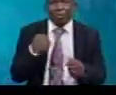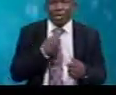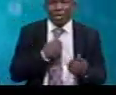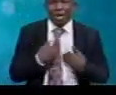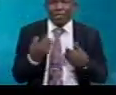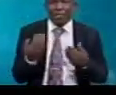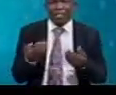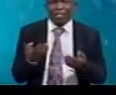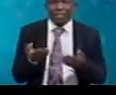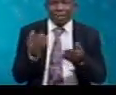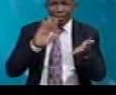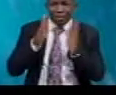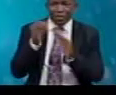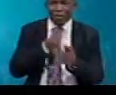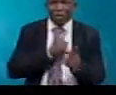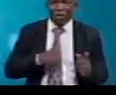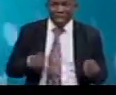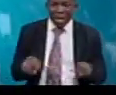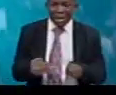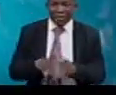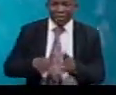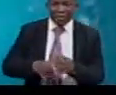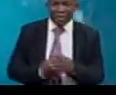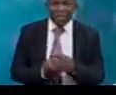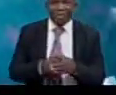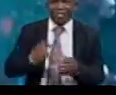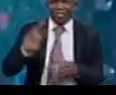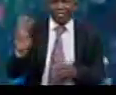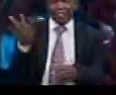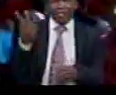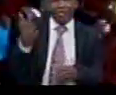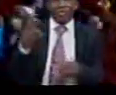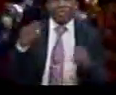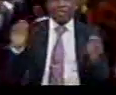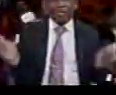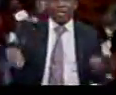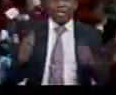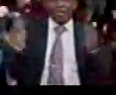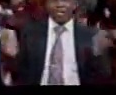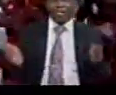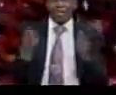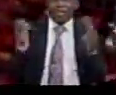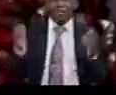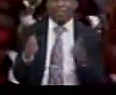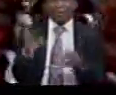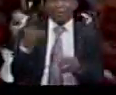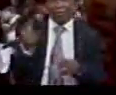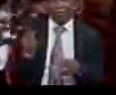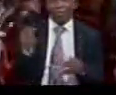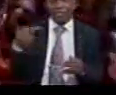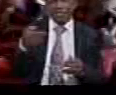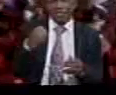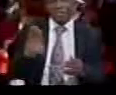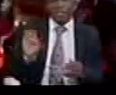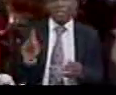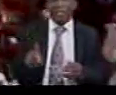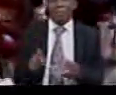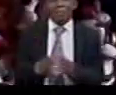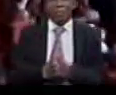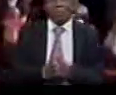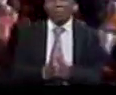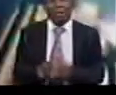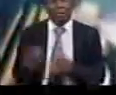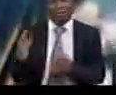second year celebration of GCK. It's day three, my friends. Yesterday, we heard of